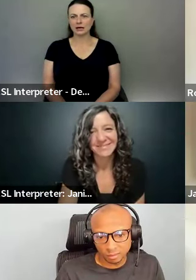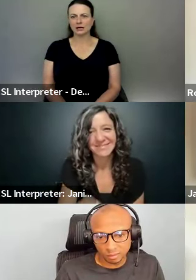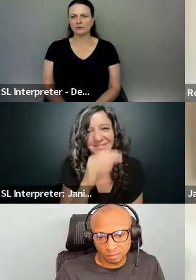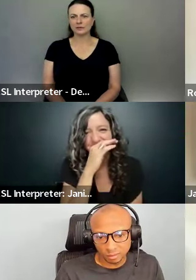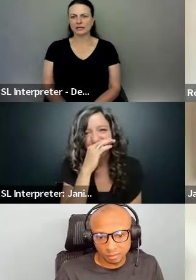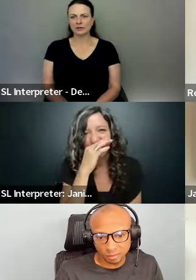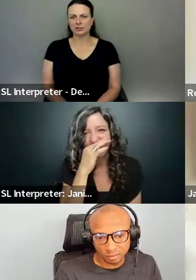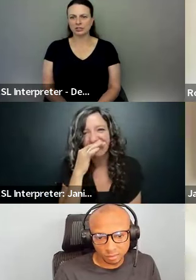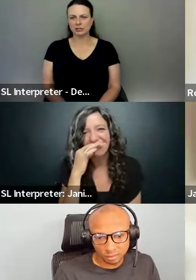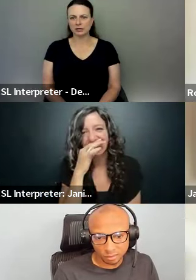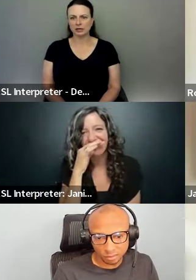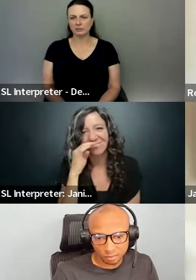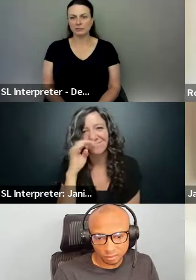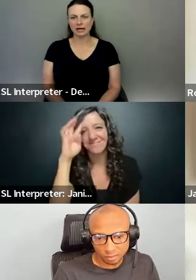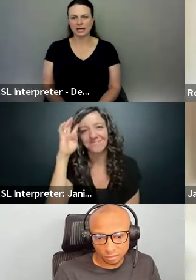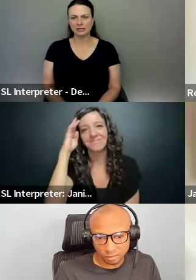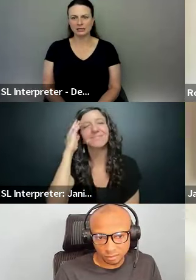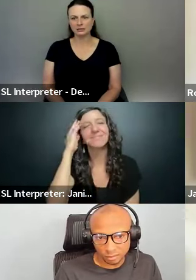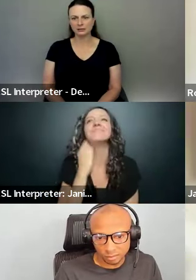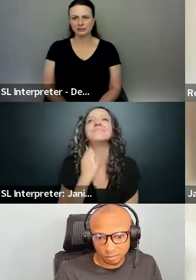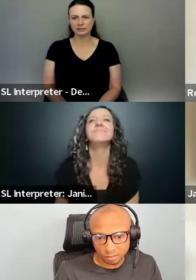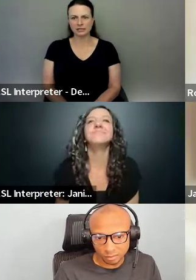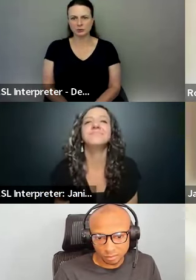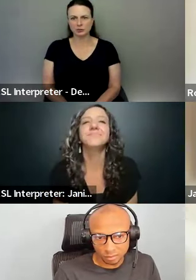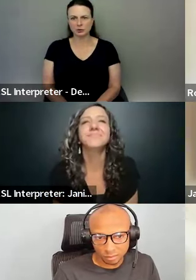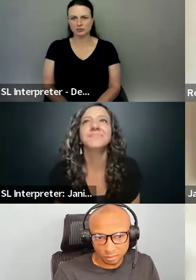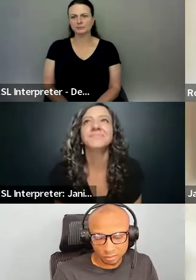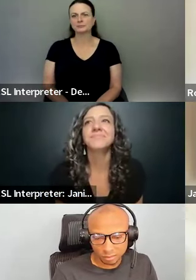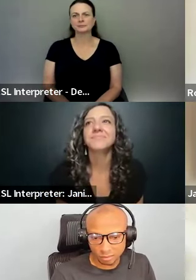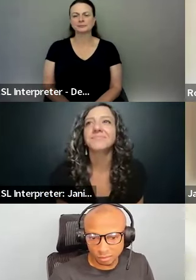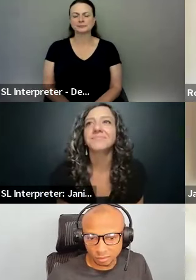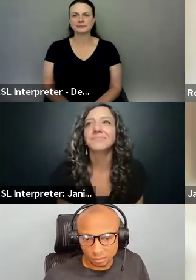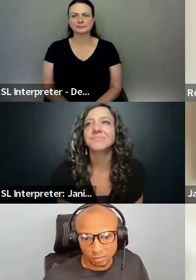Okay, moving down the agenda, Milad, is this next one's yours?